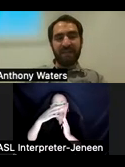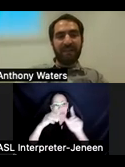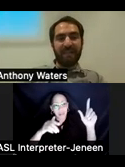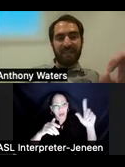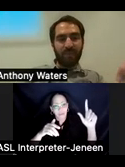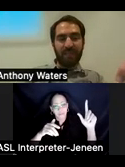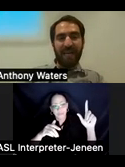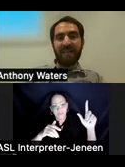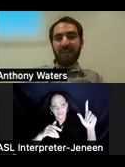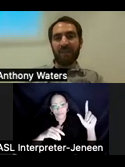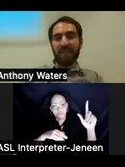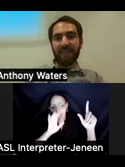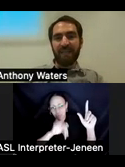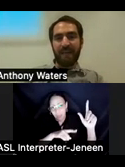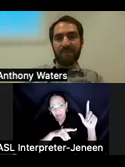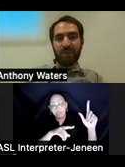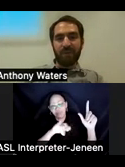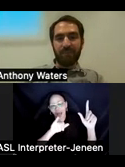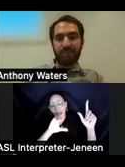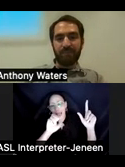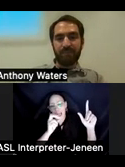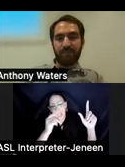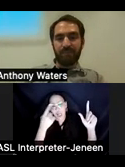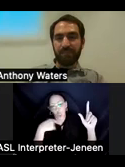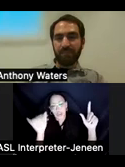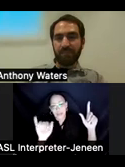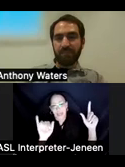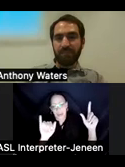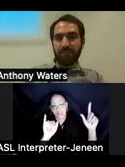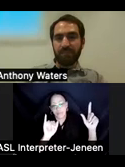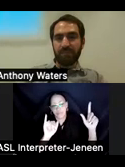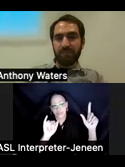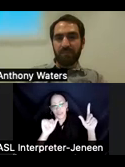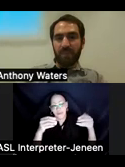screenshots there, and that's what the icon looks like in the App Store.